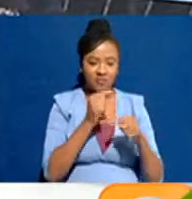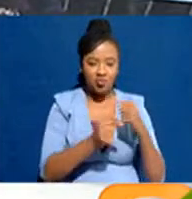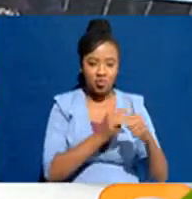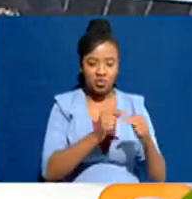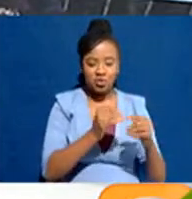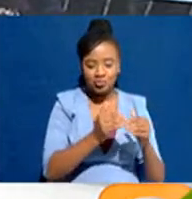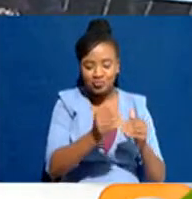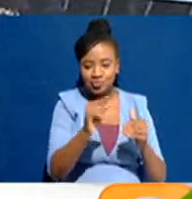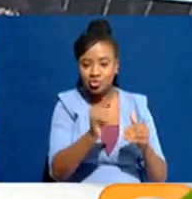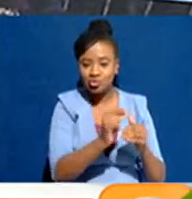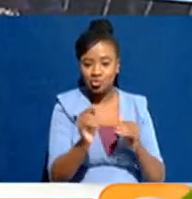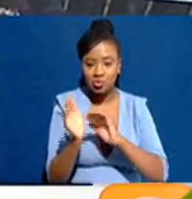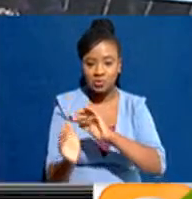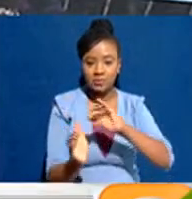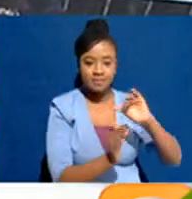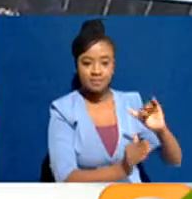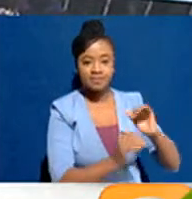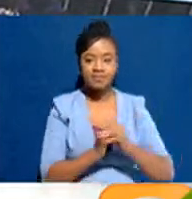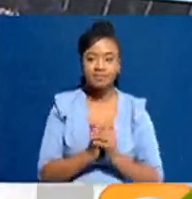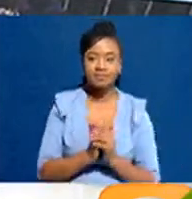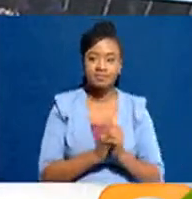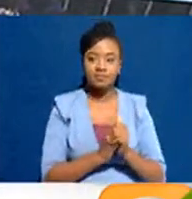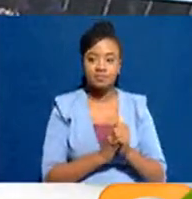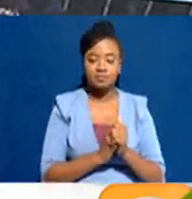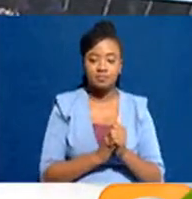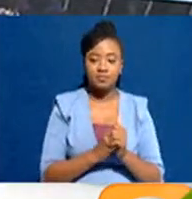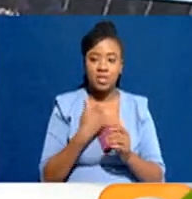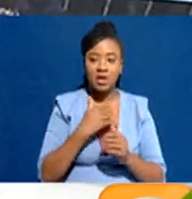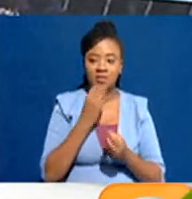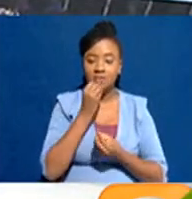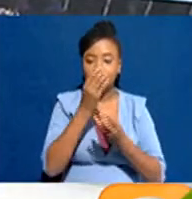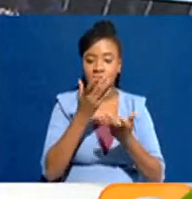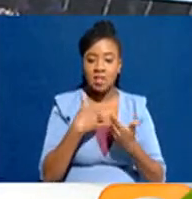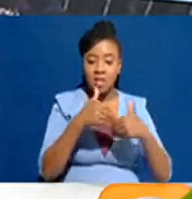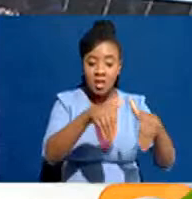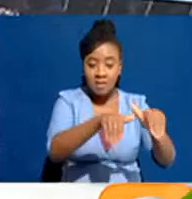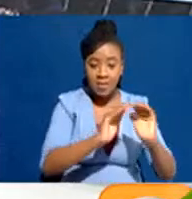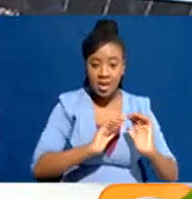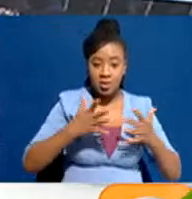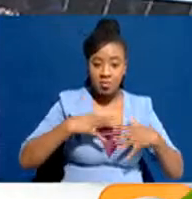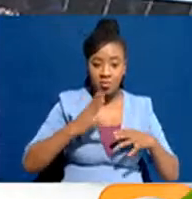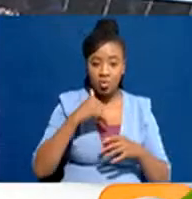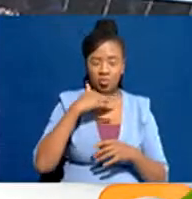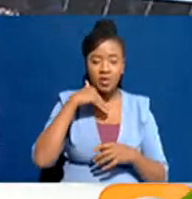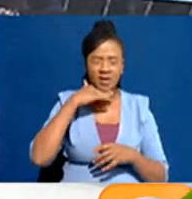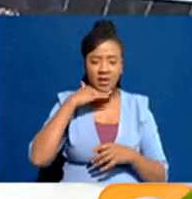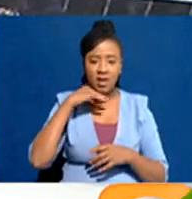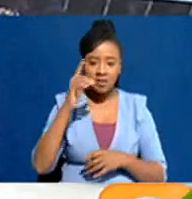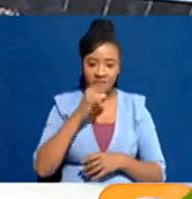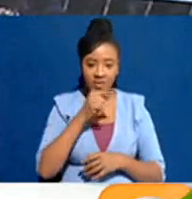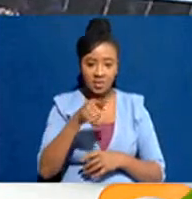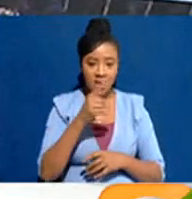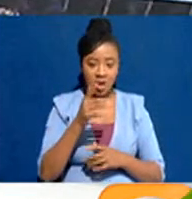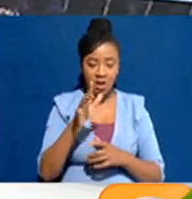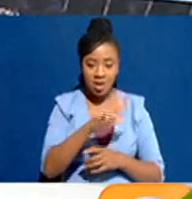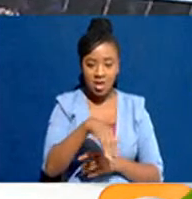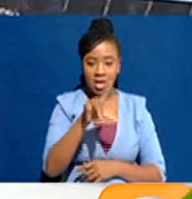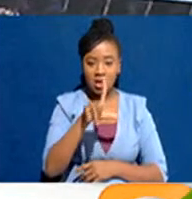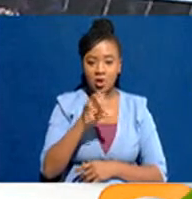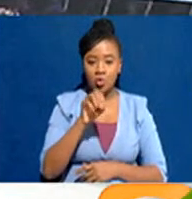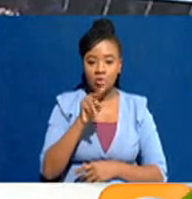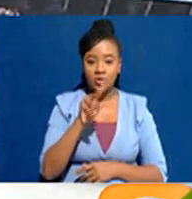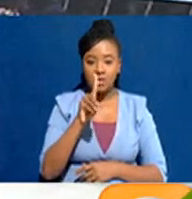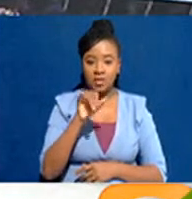In a little short while, in the meantime, here's more news. The burials of the victims of the Londiani Junction truck accident have begun,